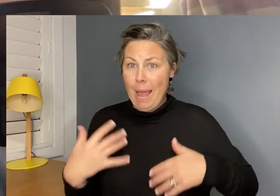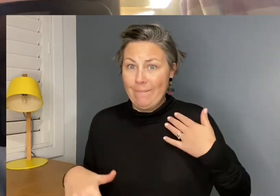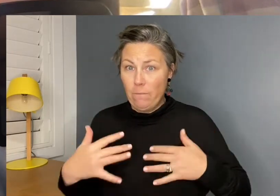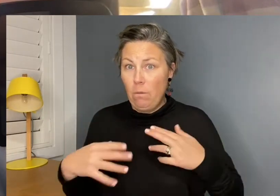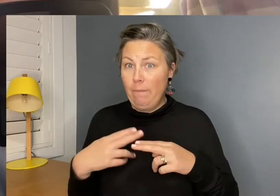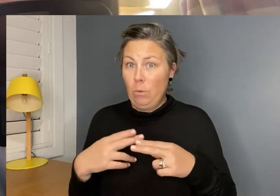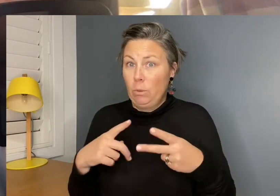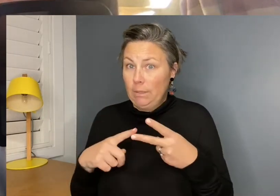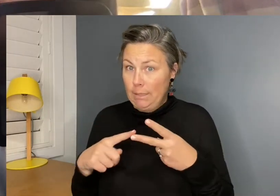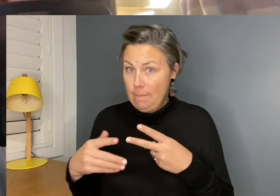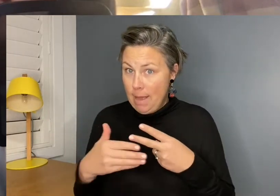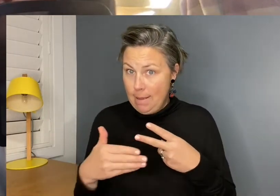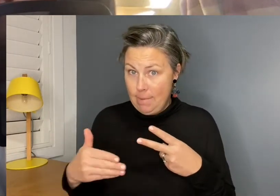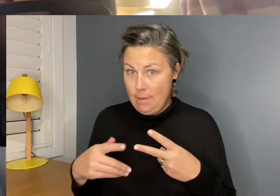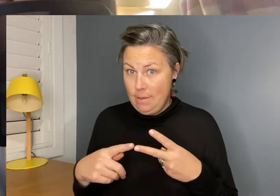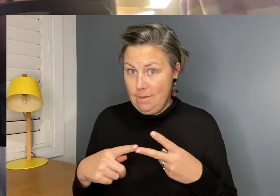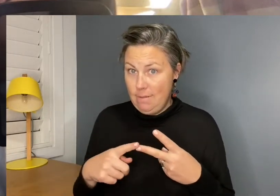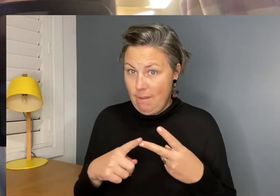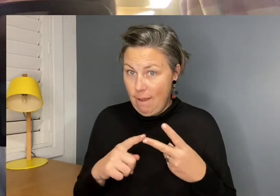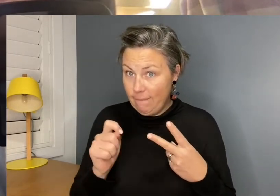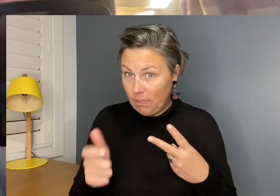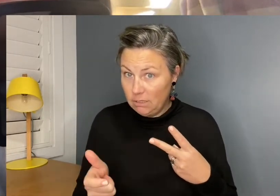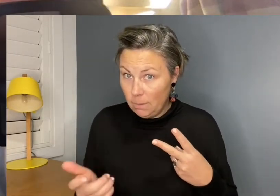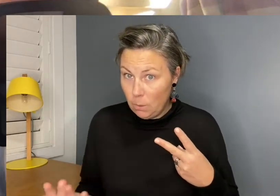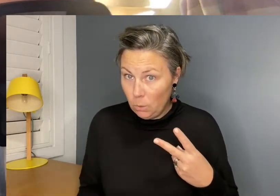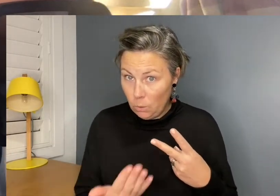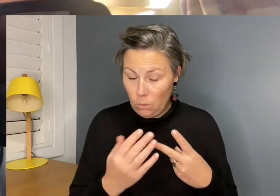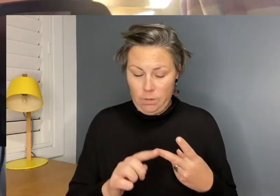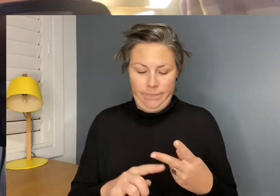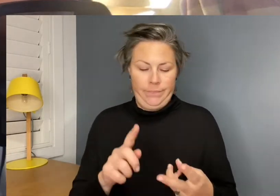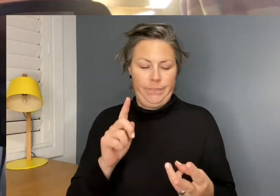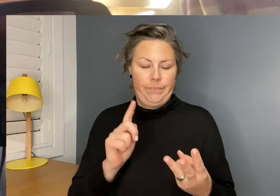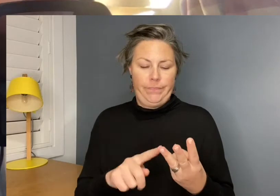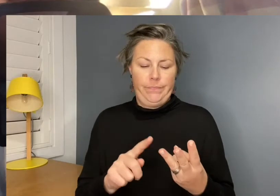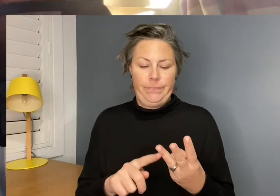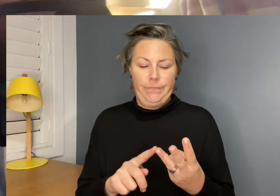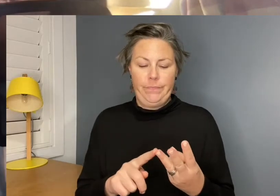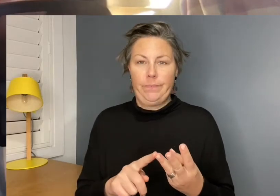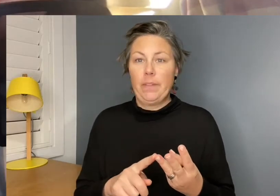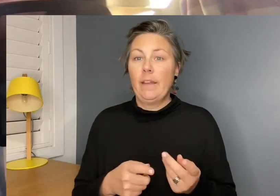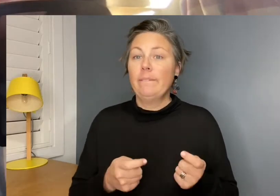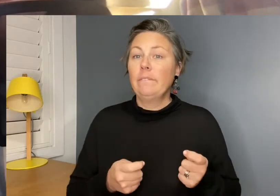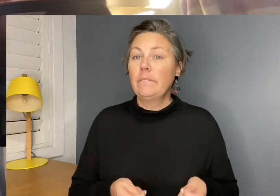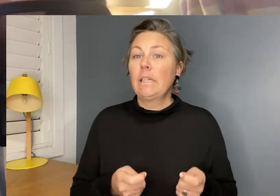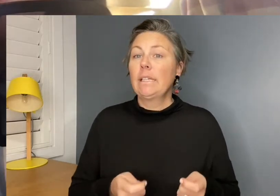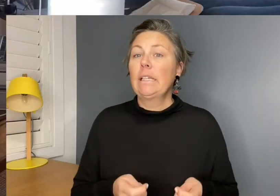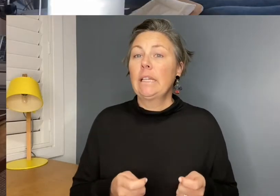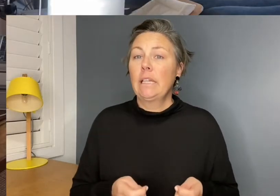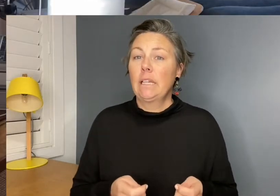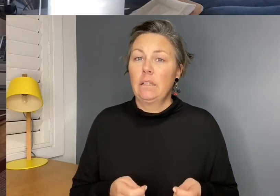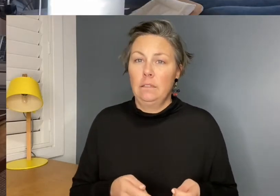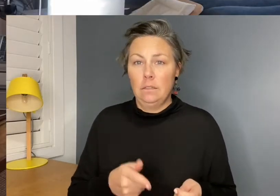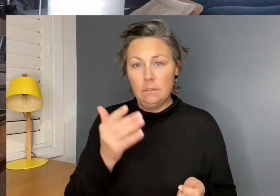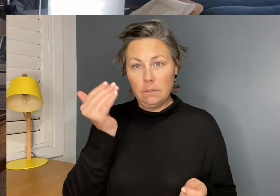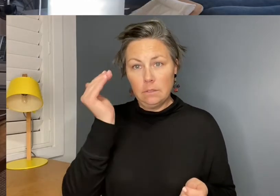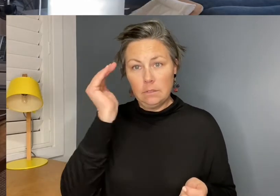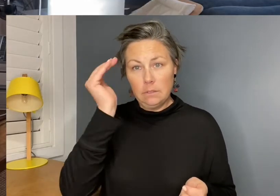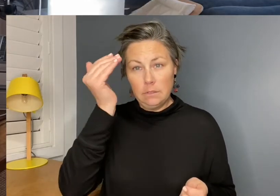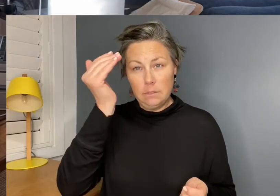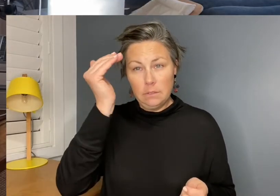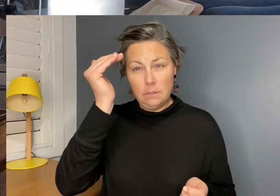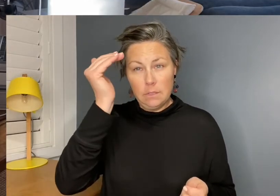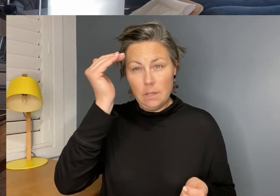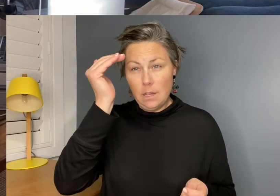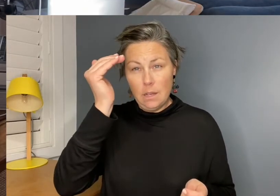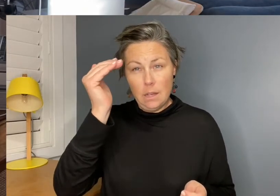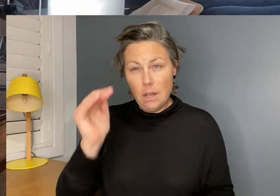were with honey. And third of all, the feeding is relentless. I think